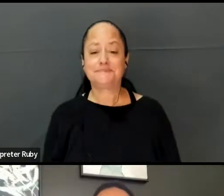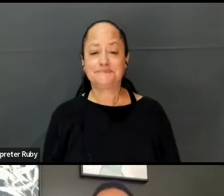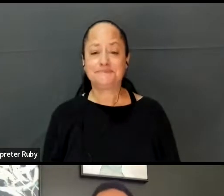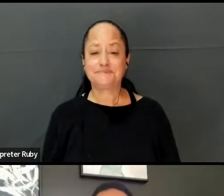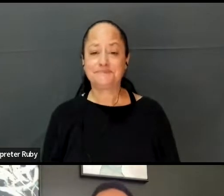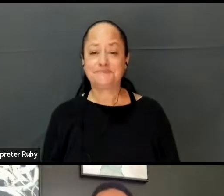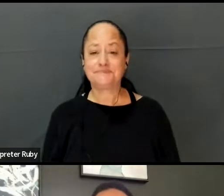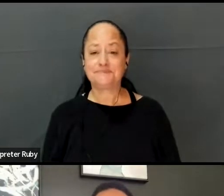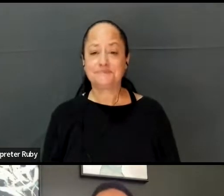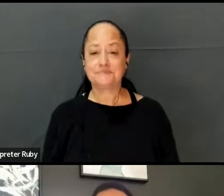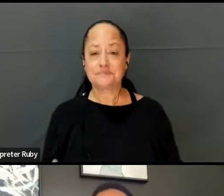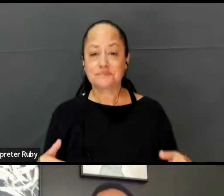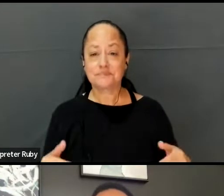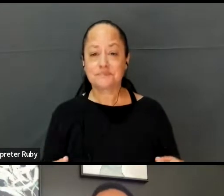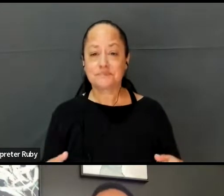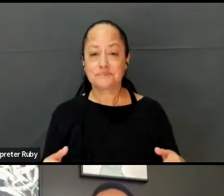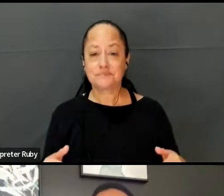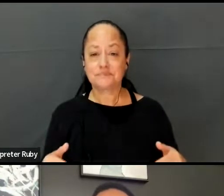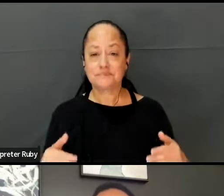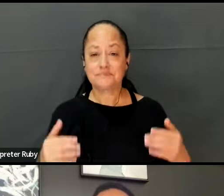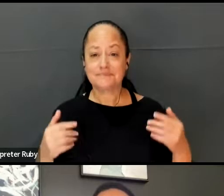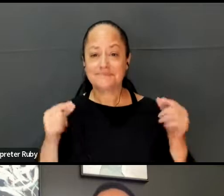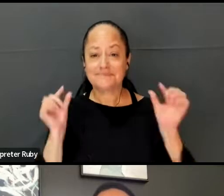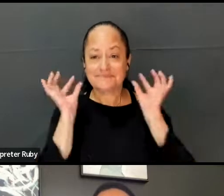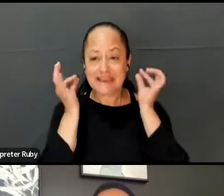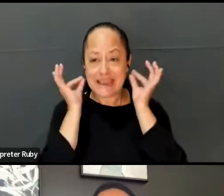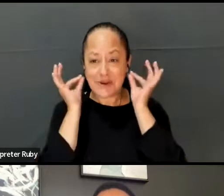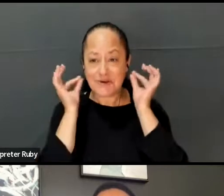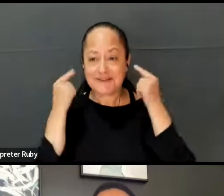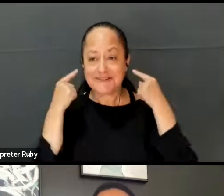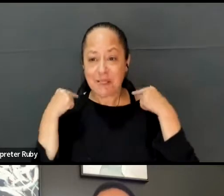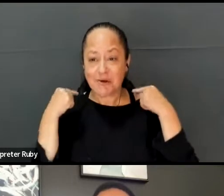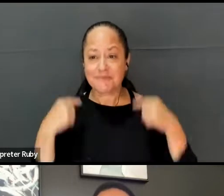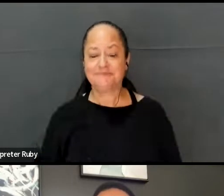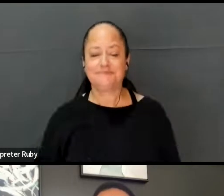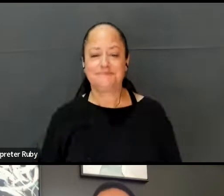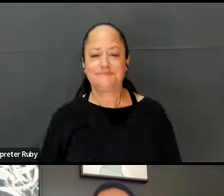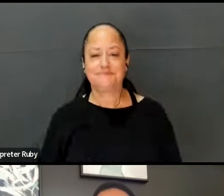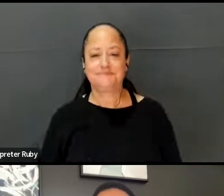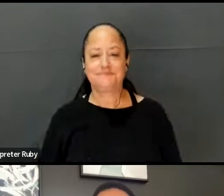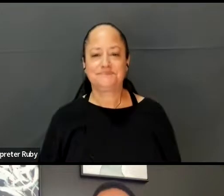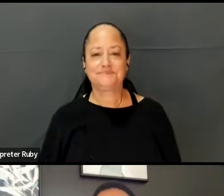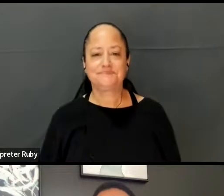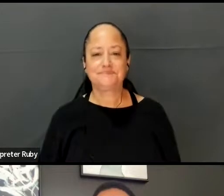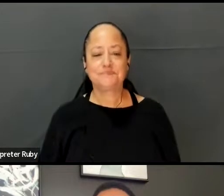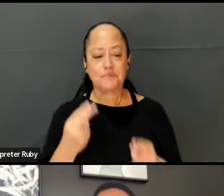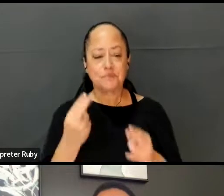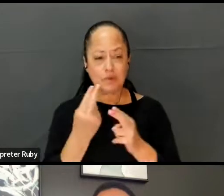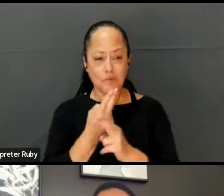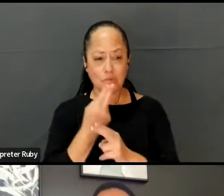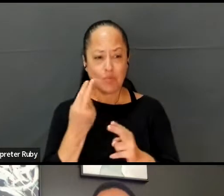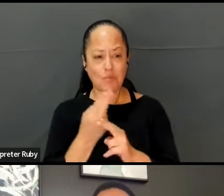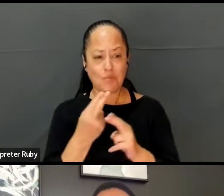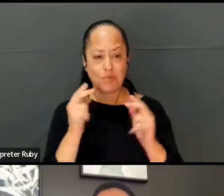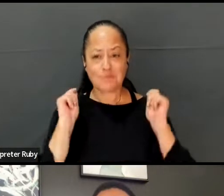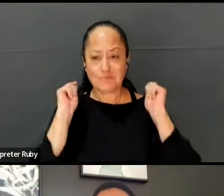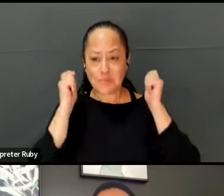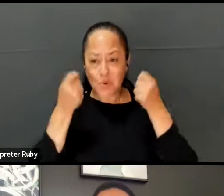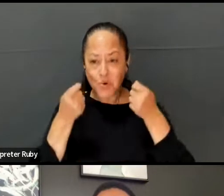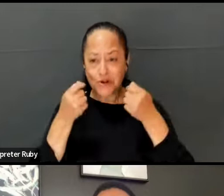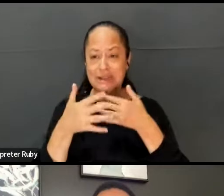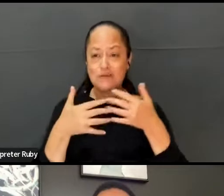and long, dangly blue earrings. I'm wearing a hoodie, gray